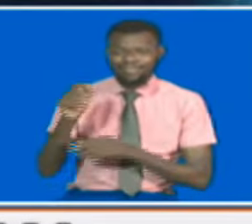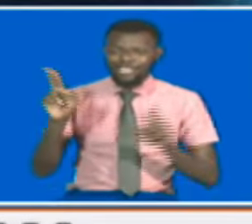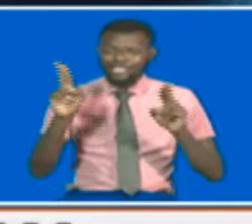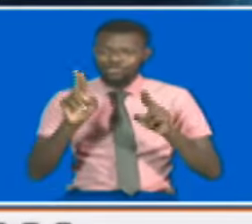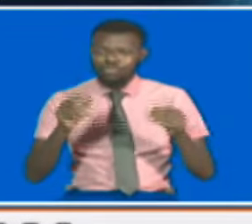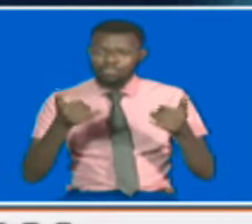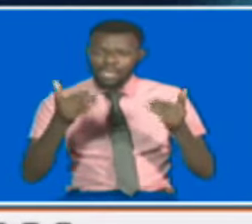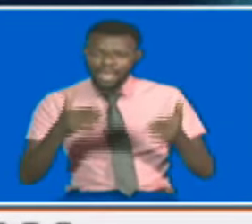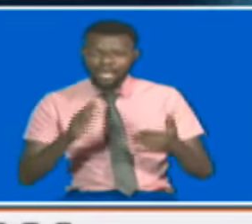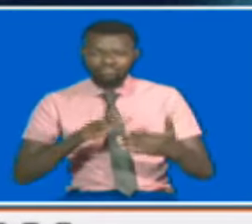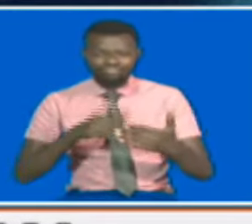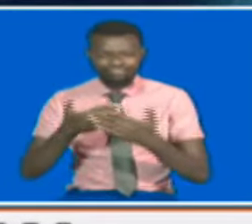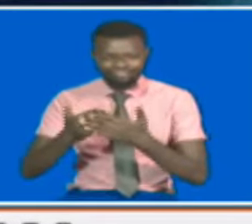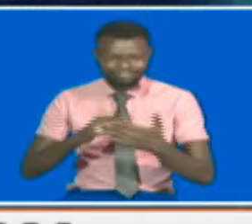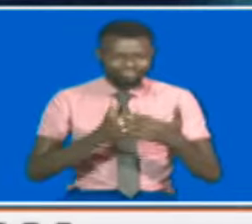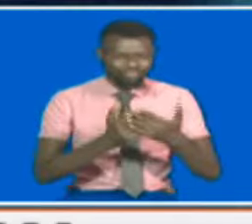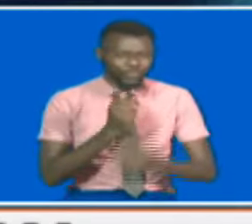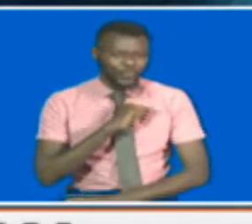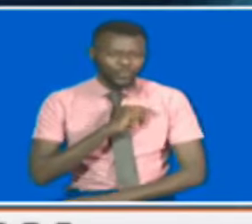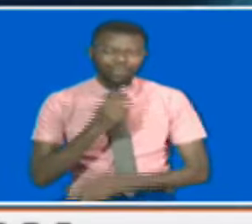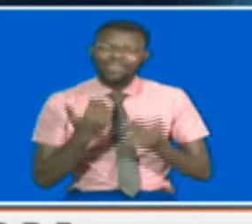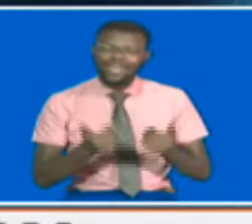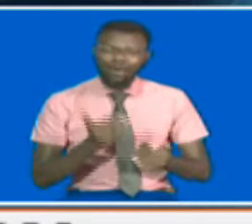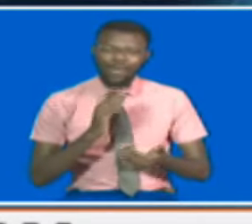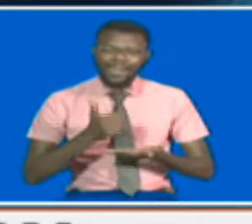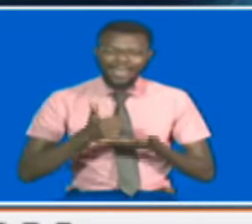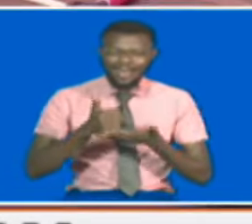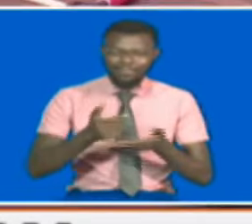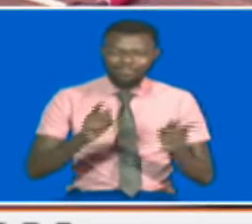international is a great boost to the Morans.